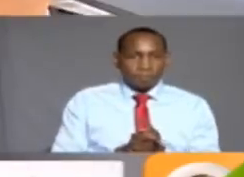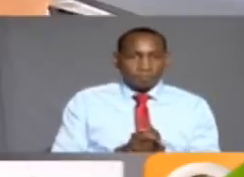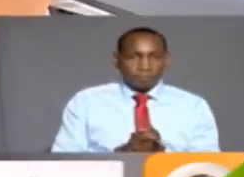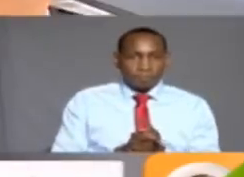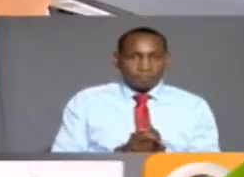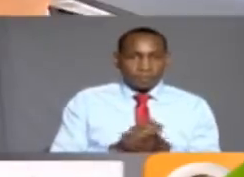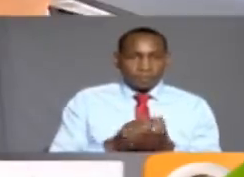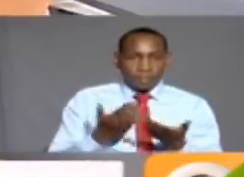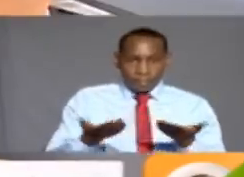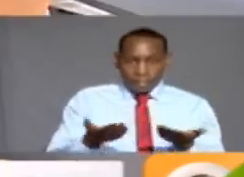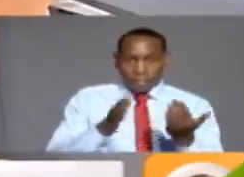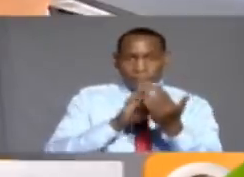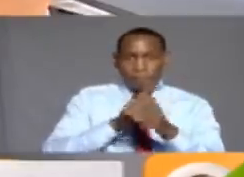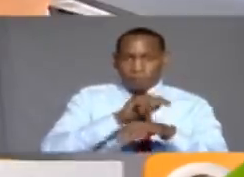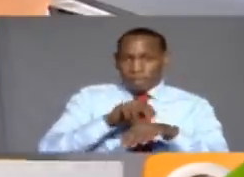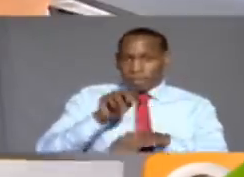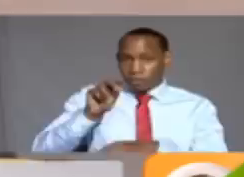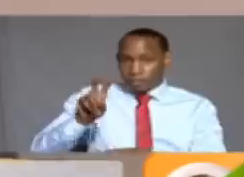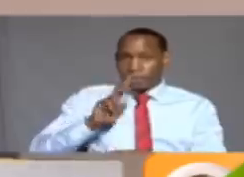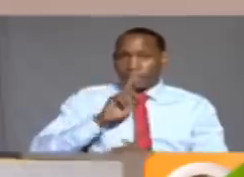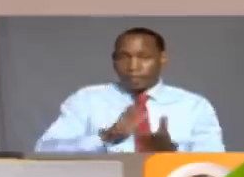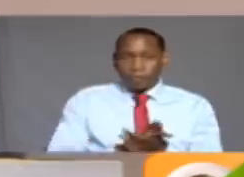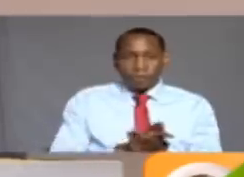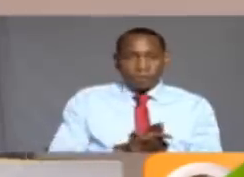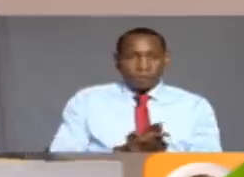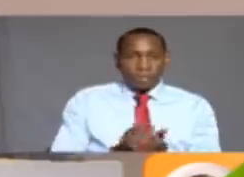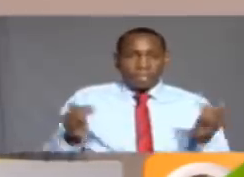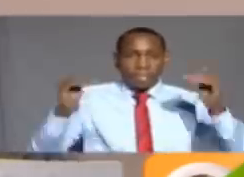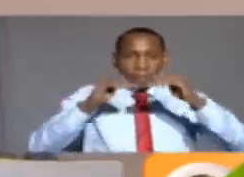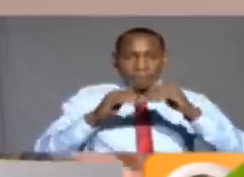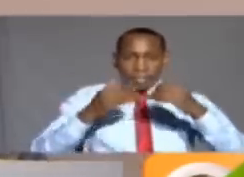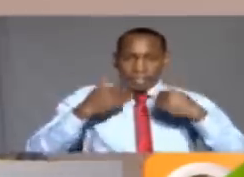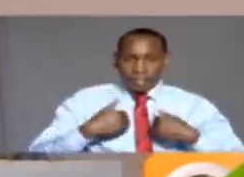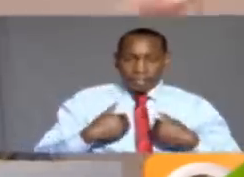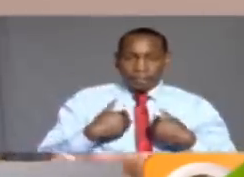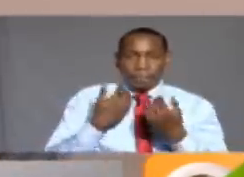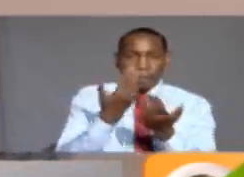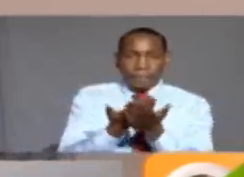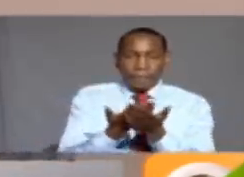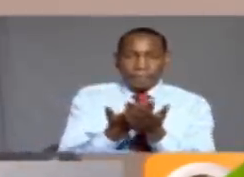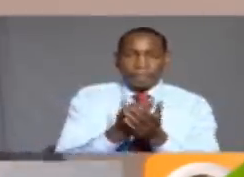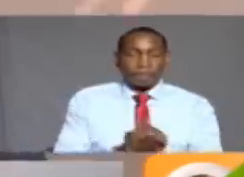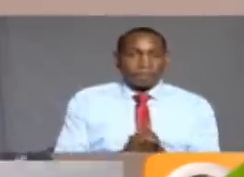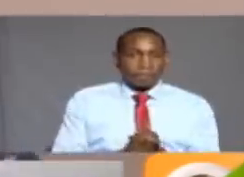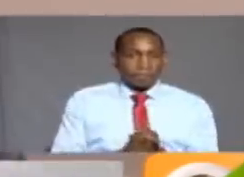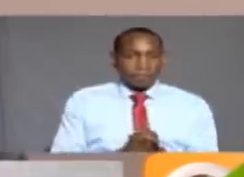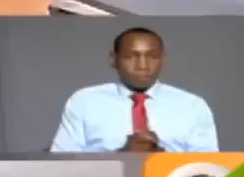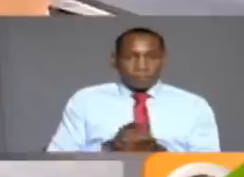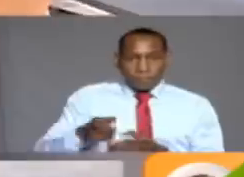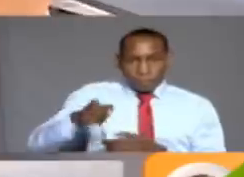on a national television and say that it will be convened because I've asked for it. Why can't we try? Because and then we